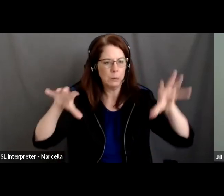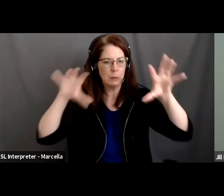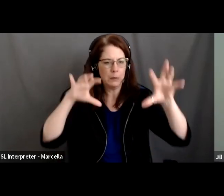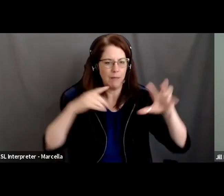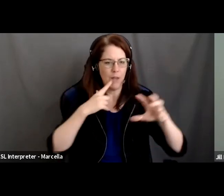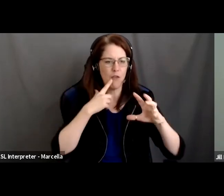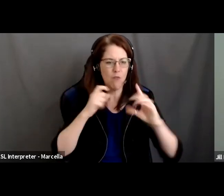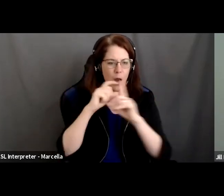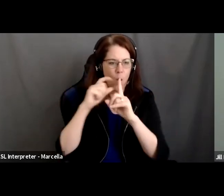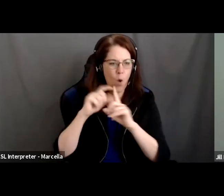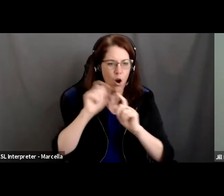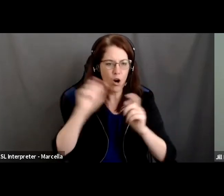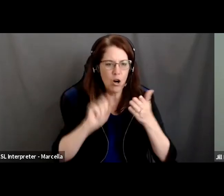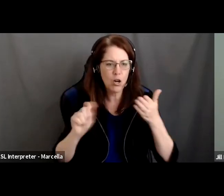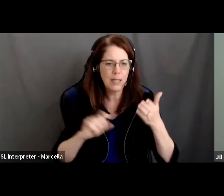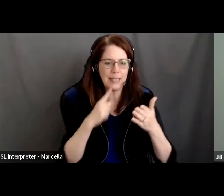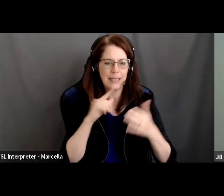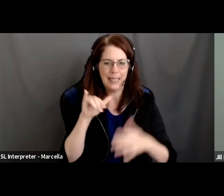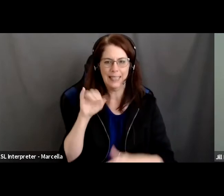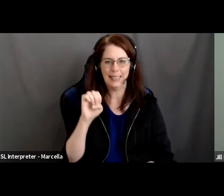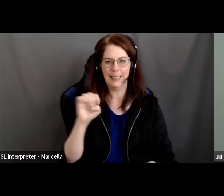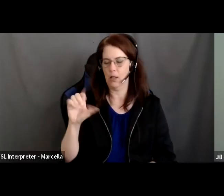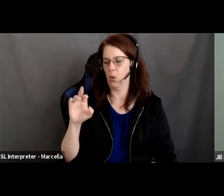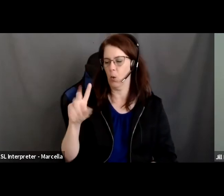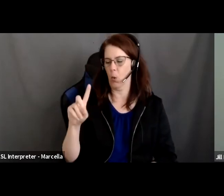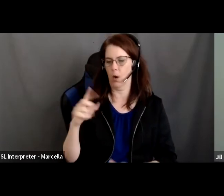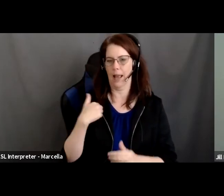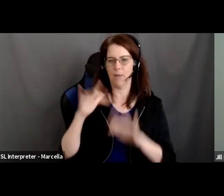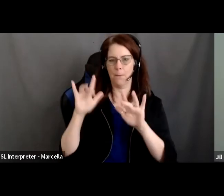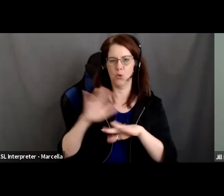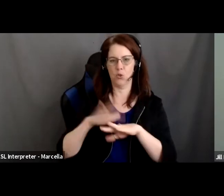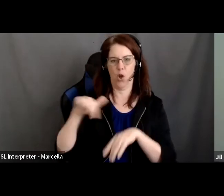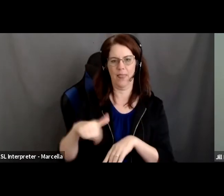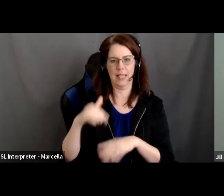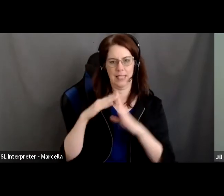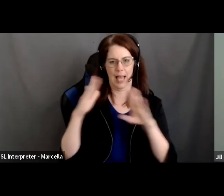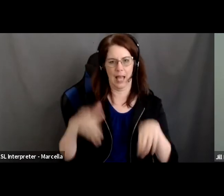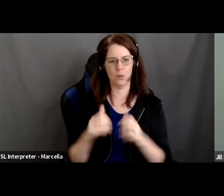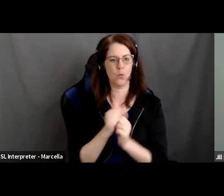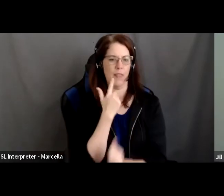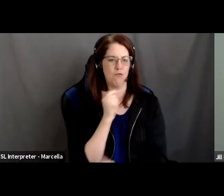red inscription that reads, "Ye Lord, have mercy on this house," and a red cross.